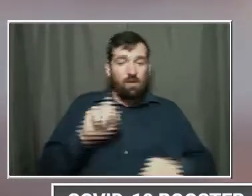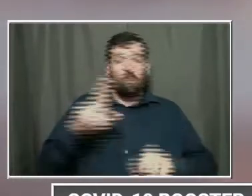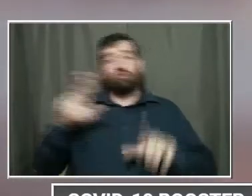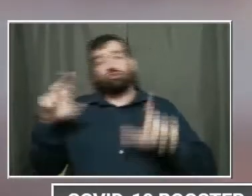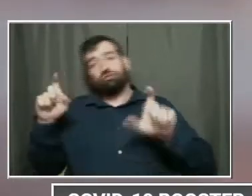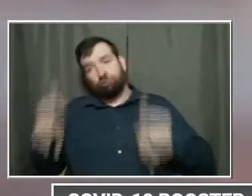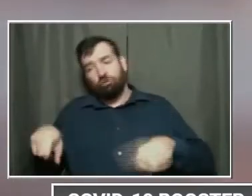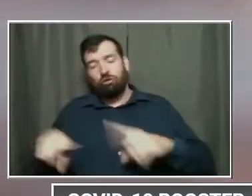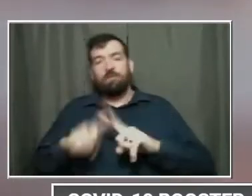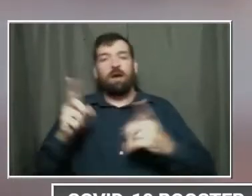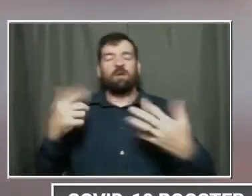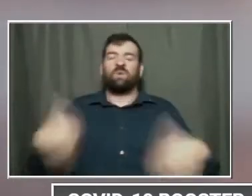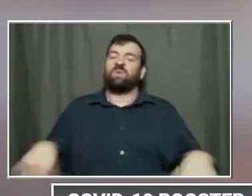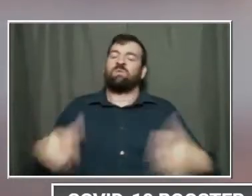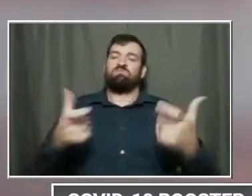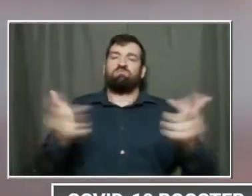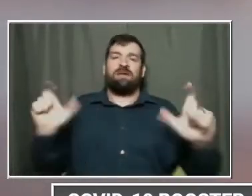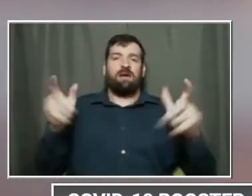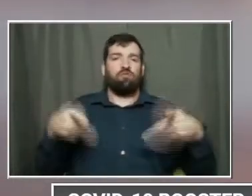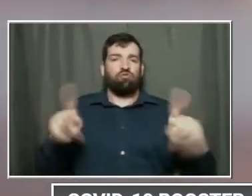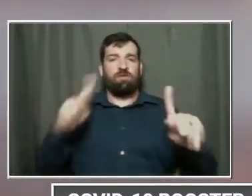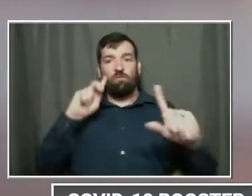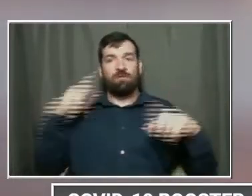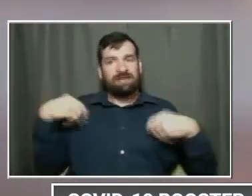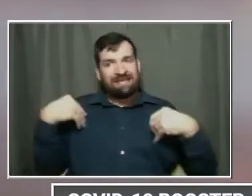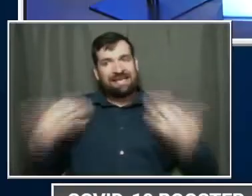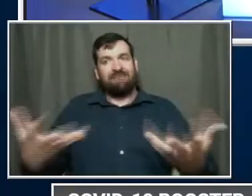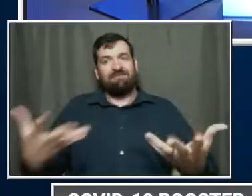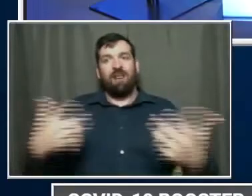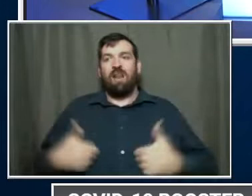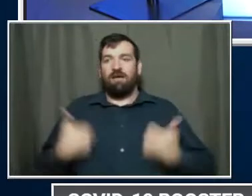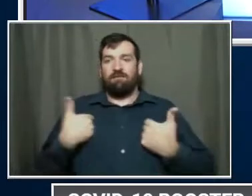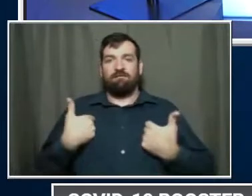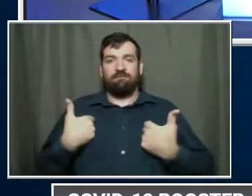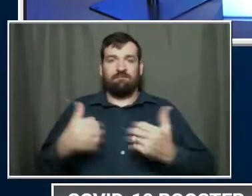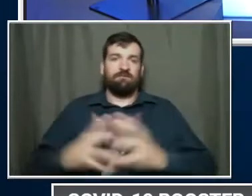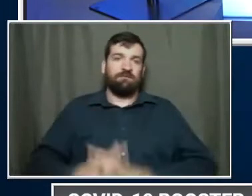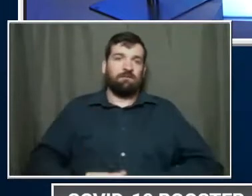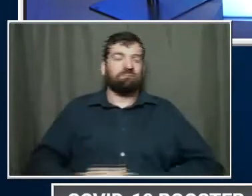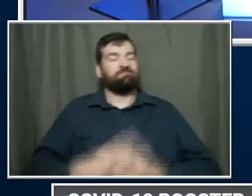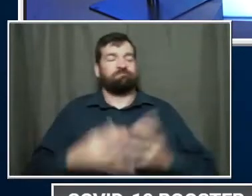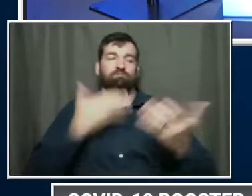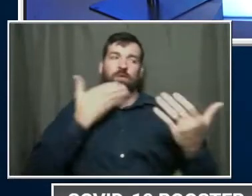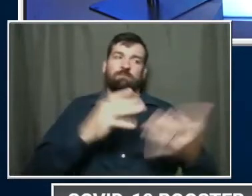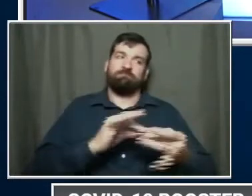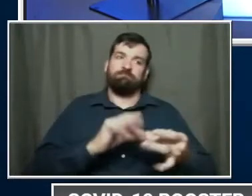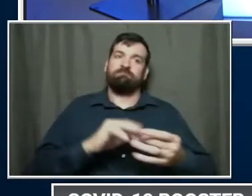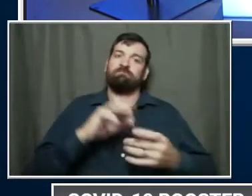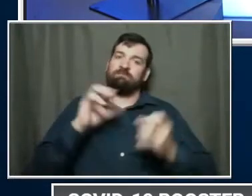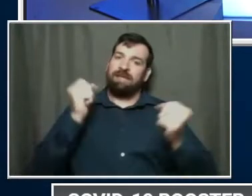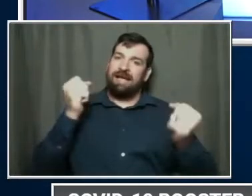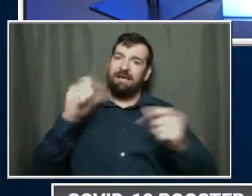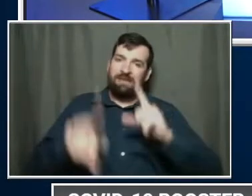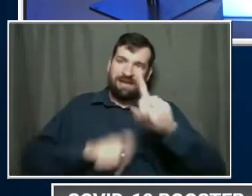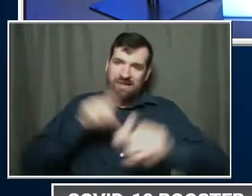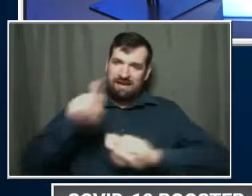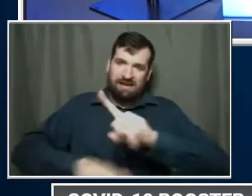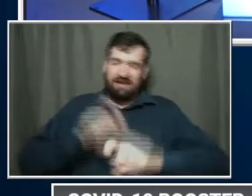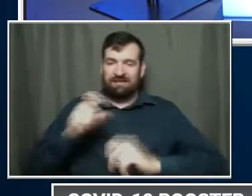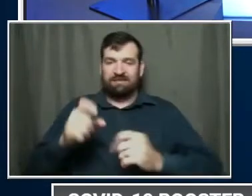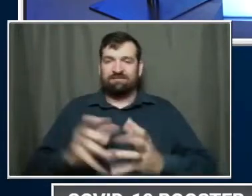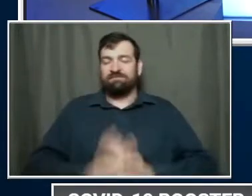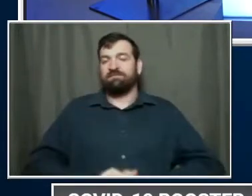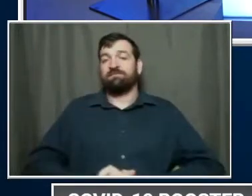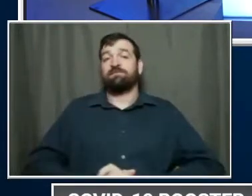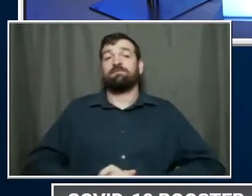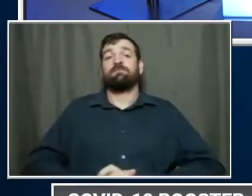huge opportunity to give life to others. Well said. Ask lots of questions. Find out if it's for you. Dr.